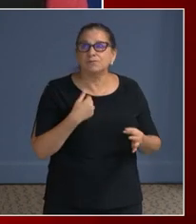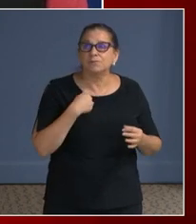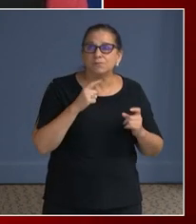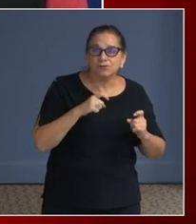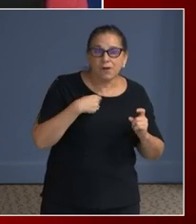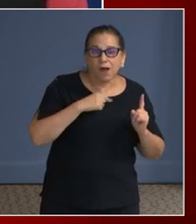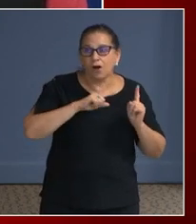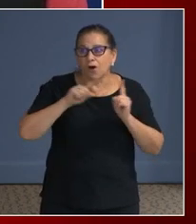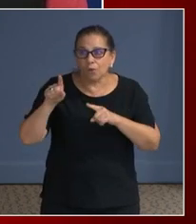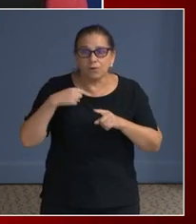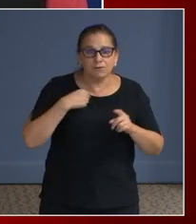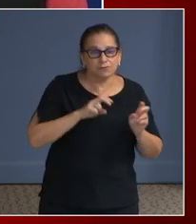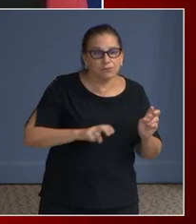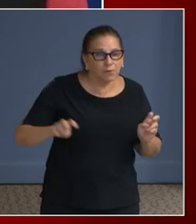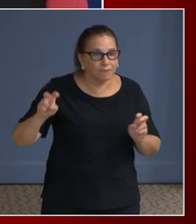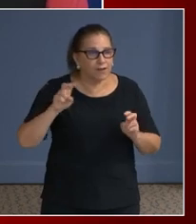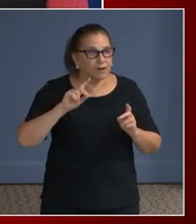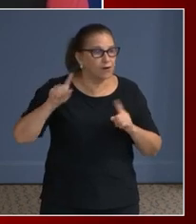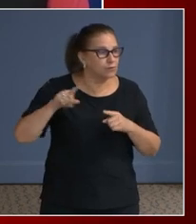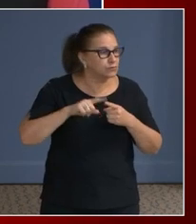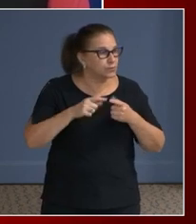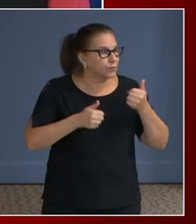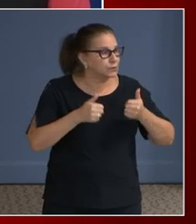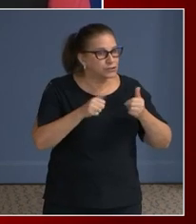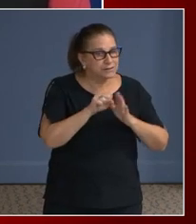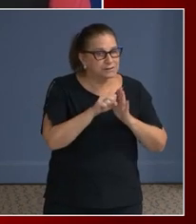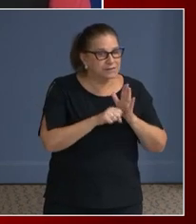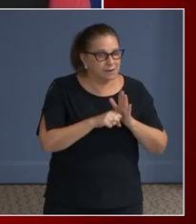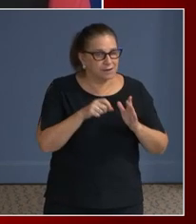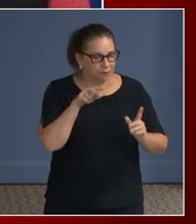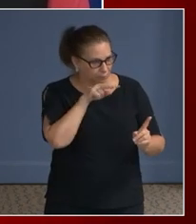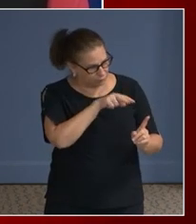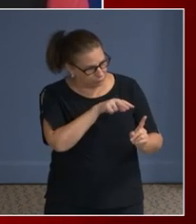stated, states are subject to being added or removed from the list every